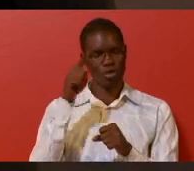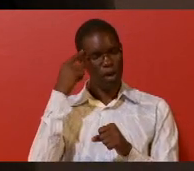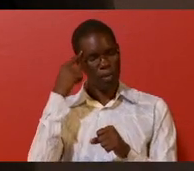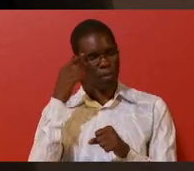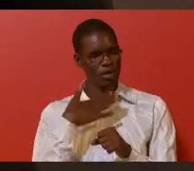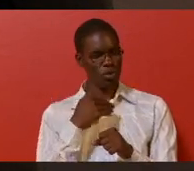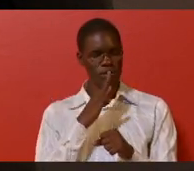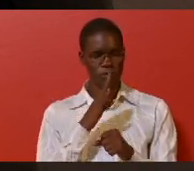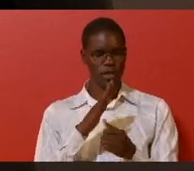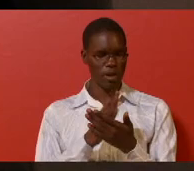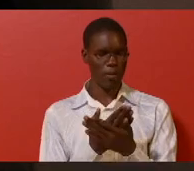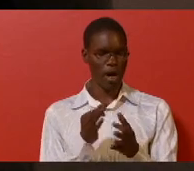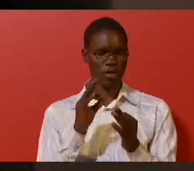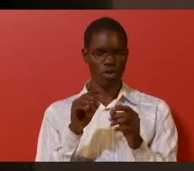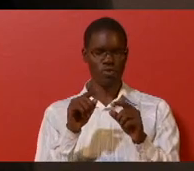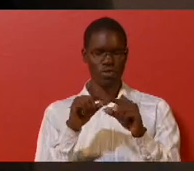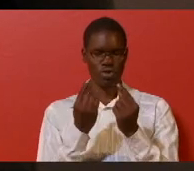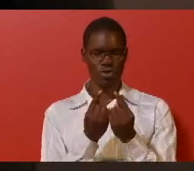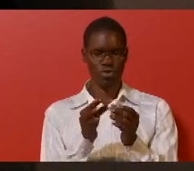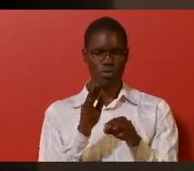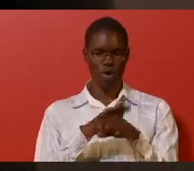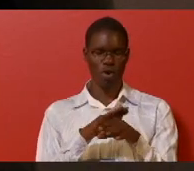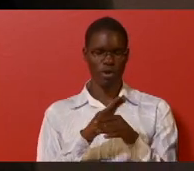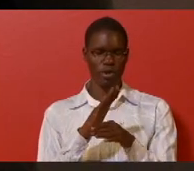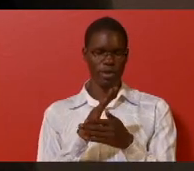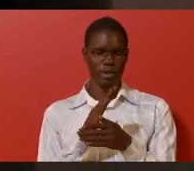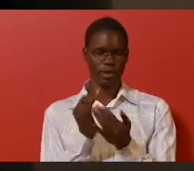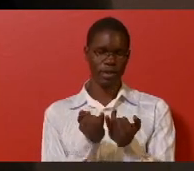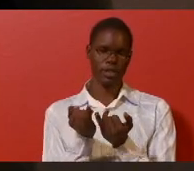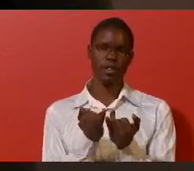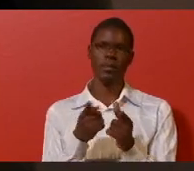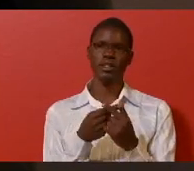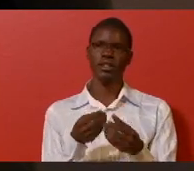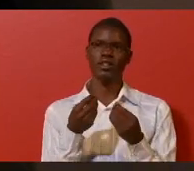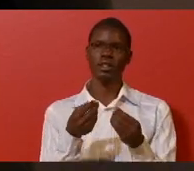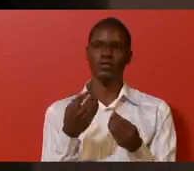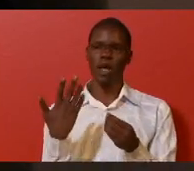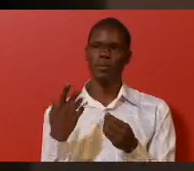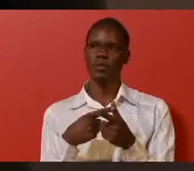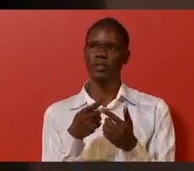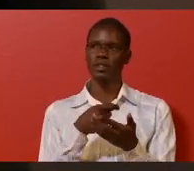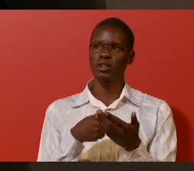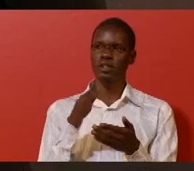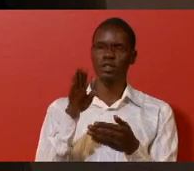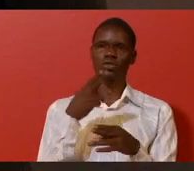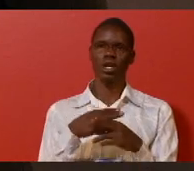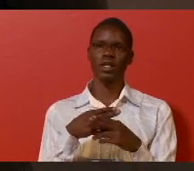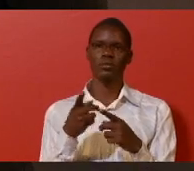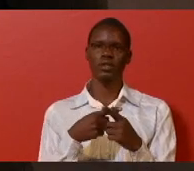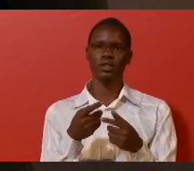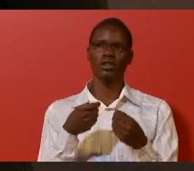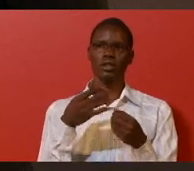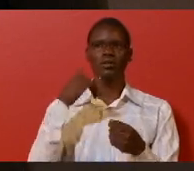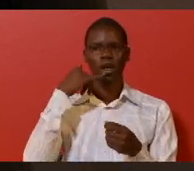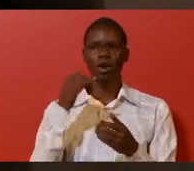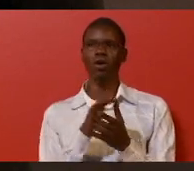part of that group on Sabbath, just raise your hand and one of the elders, one of the deacons will get you a piece of paper. We'll write your name and your contact information. They'll be